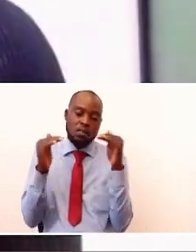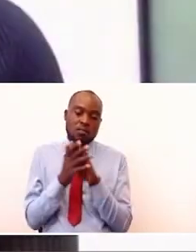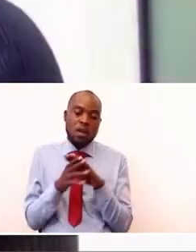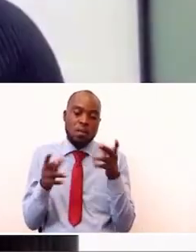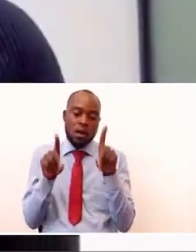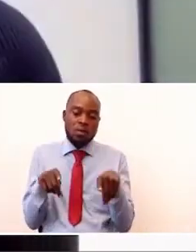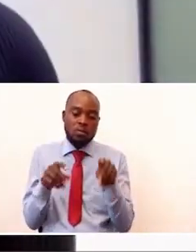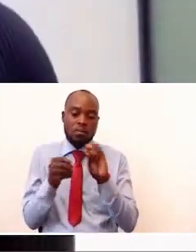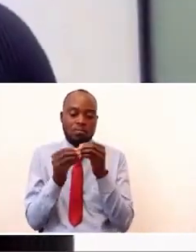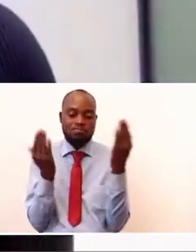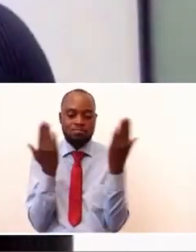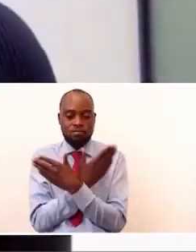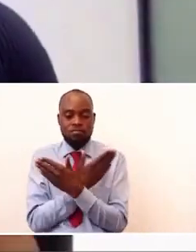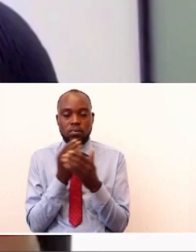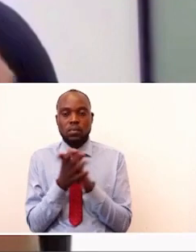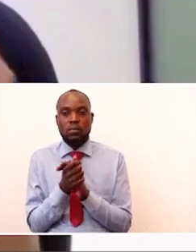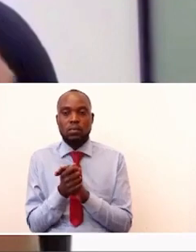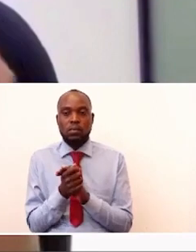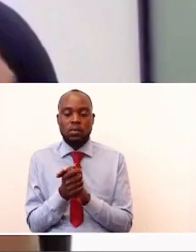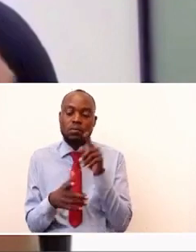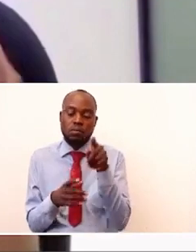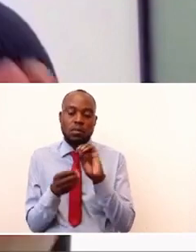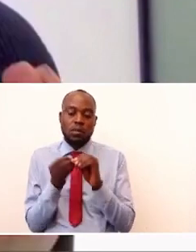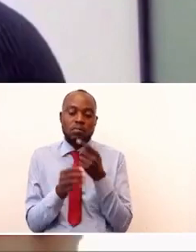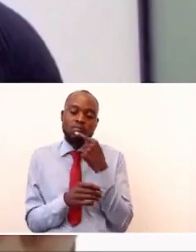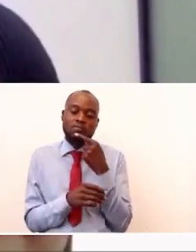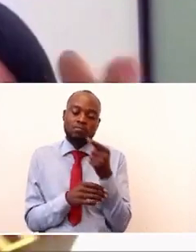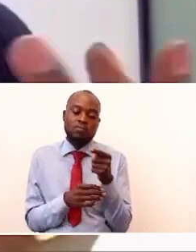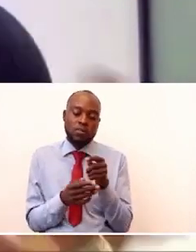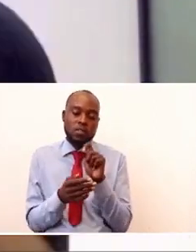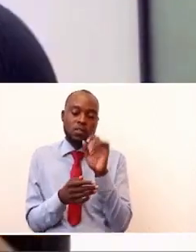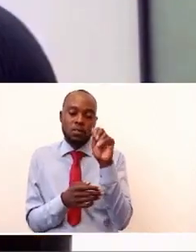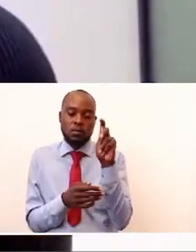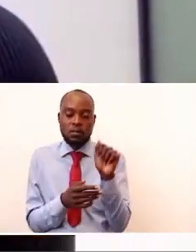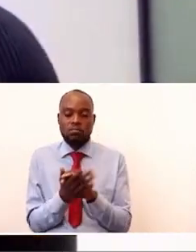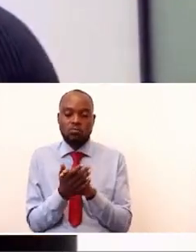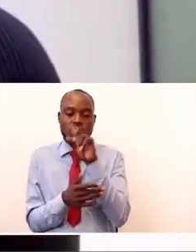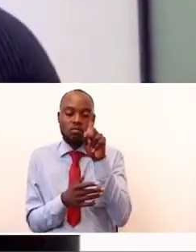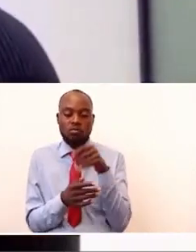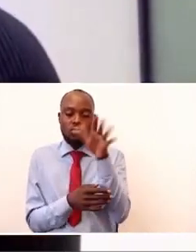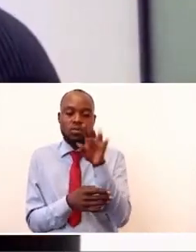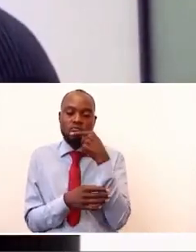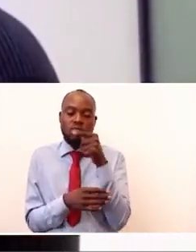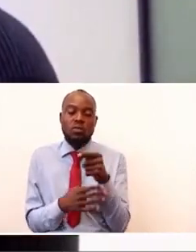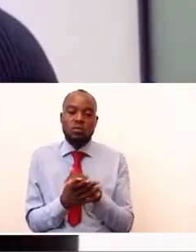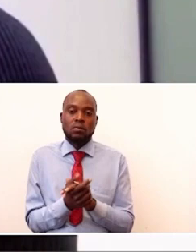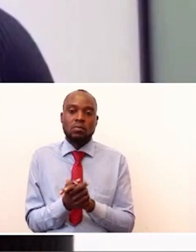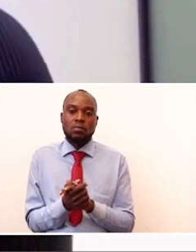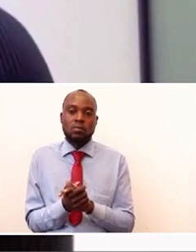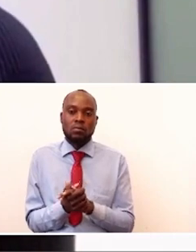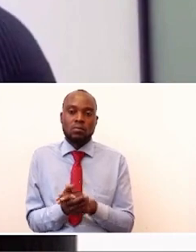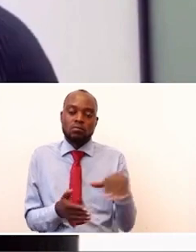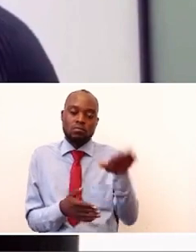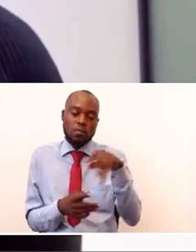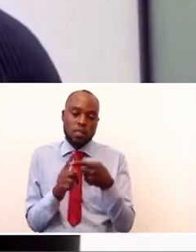doing exchanges. So that's how you can sort of broaden the tax base. My other question, I think that really, got home was